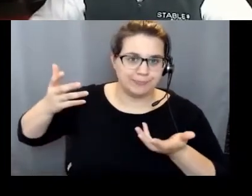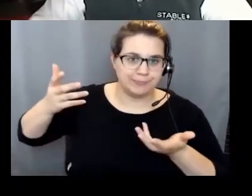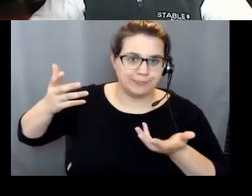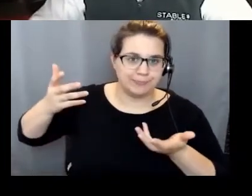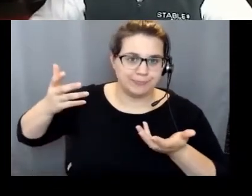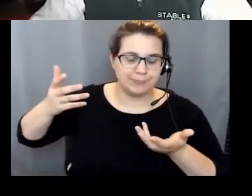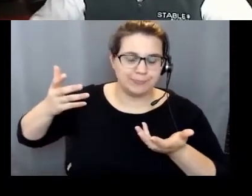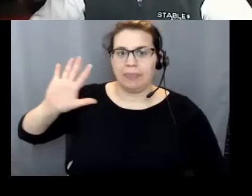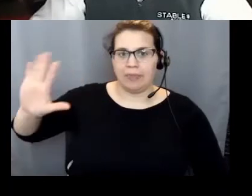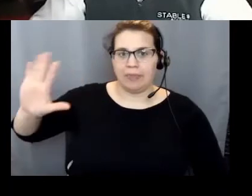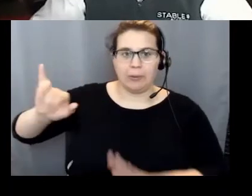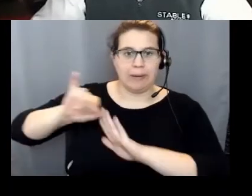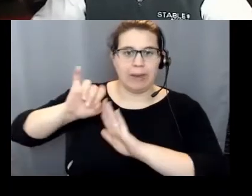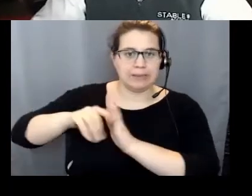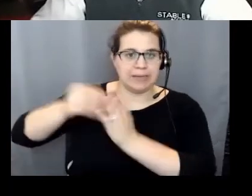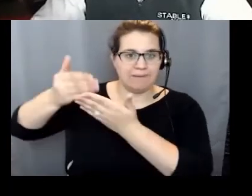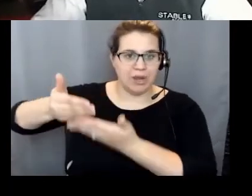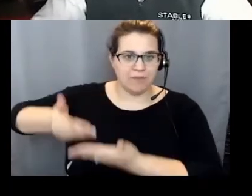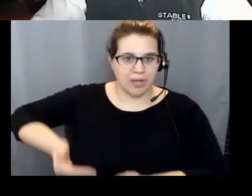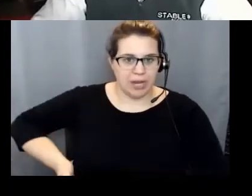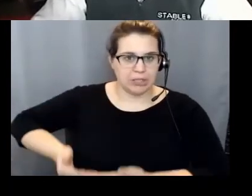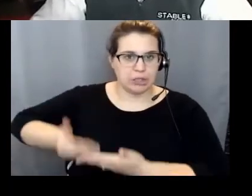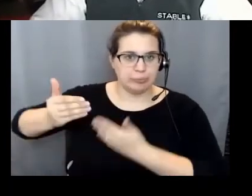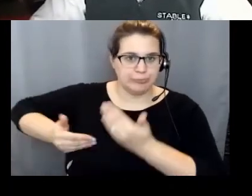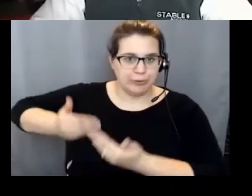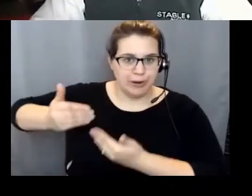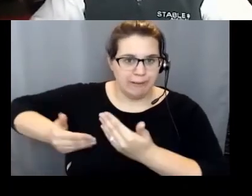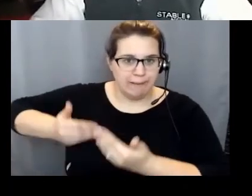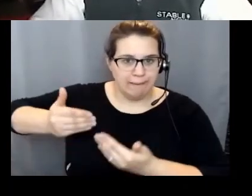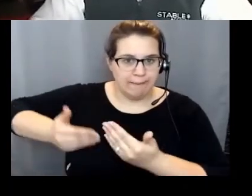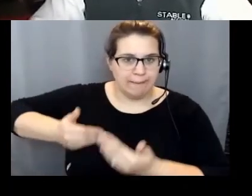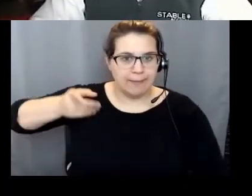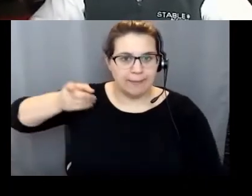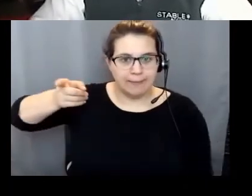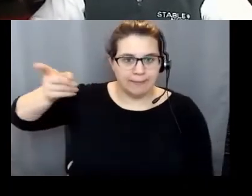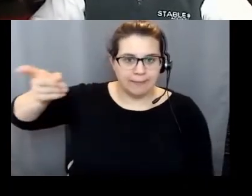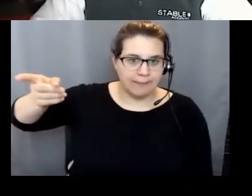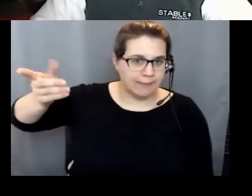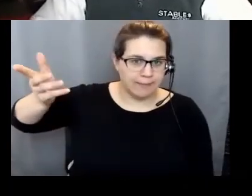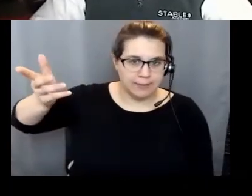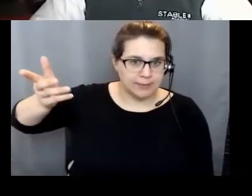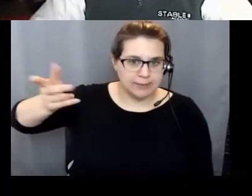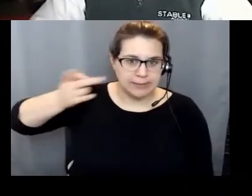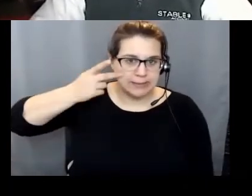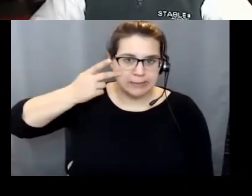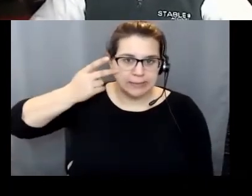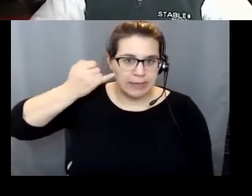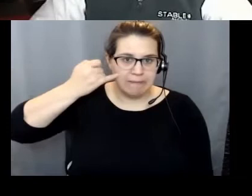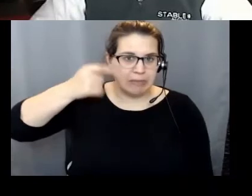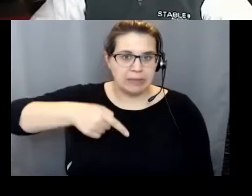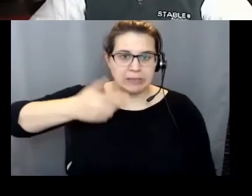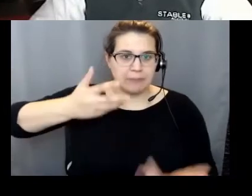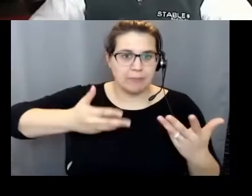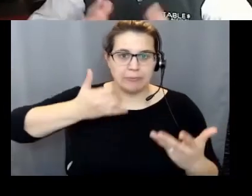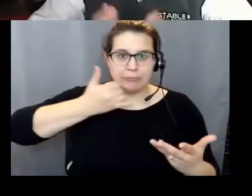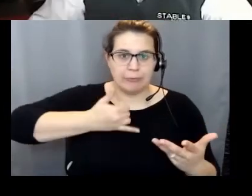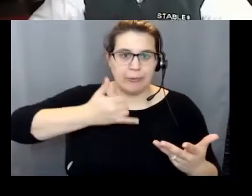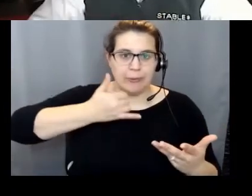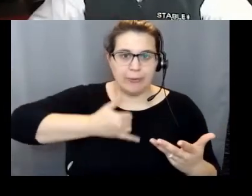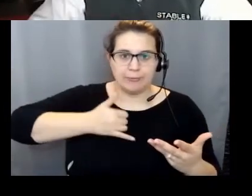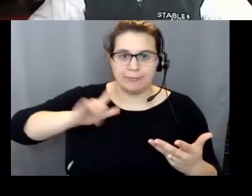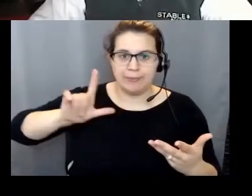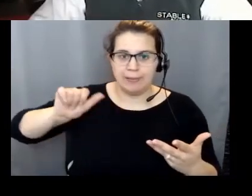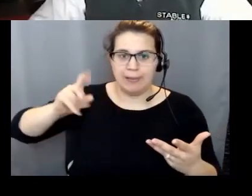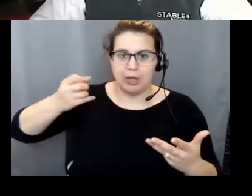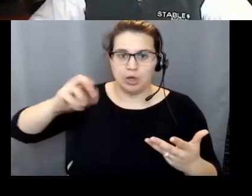their identity verification process to see if this could lead them in a different direction as to, is